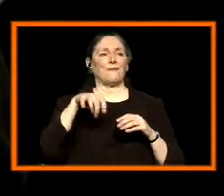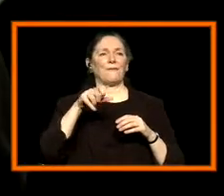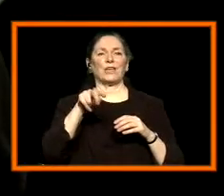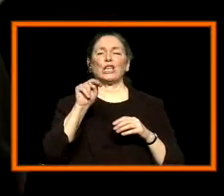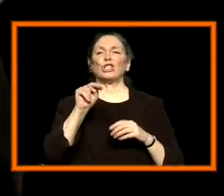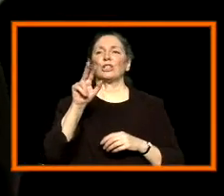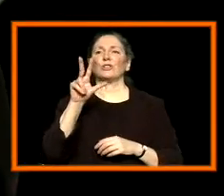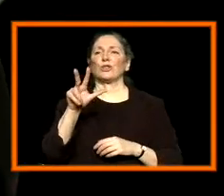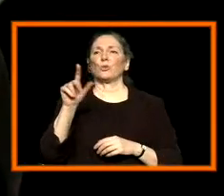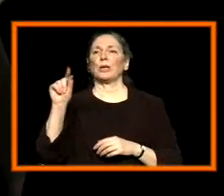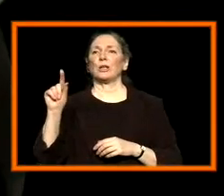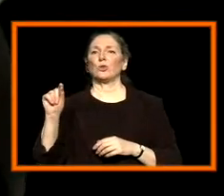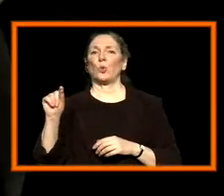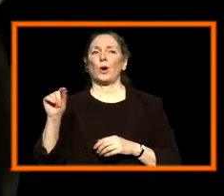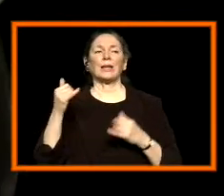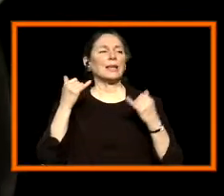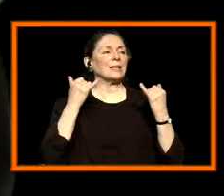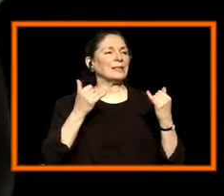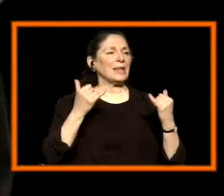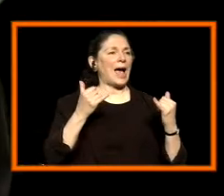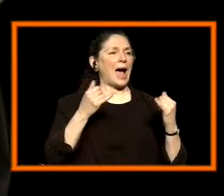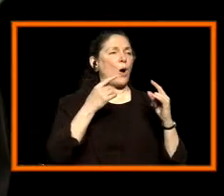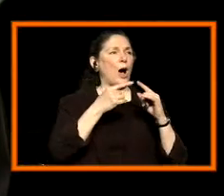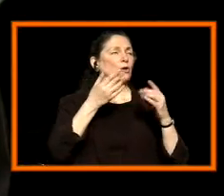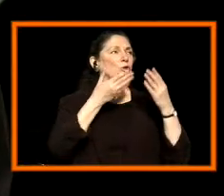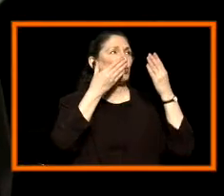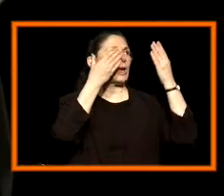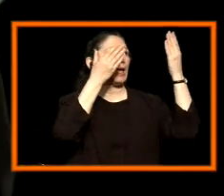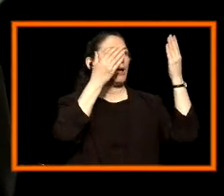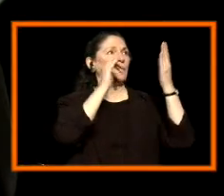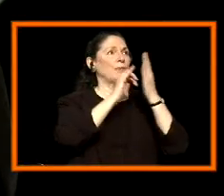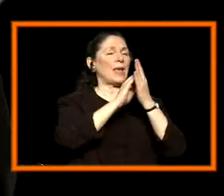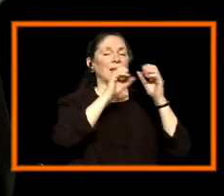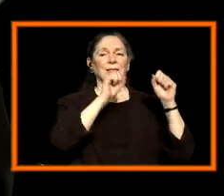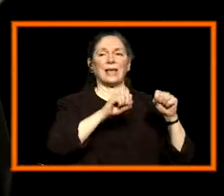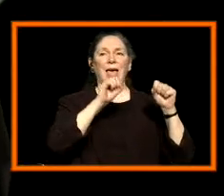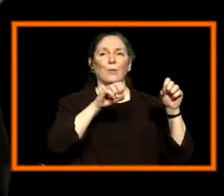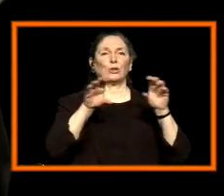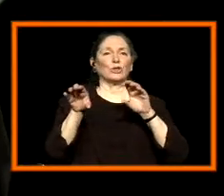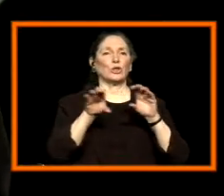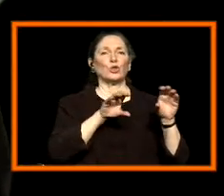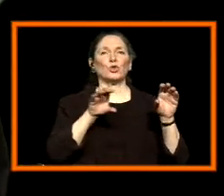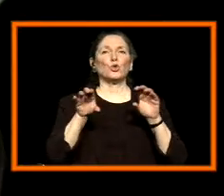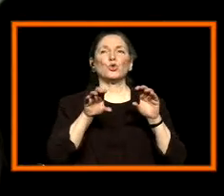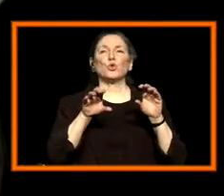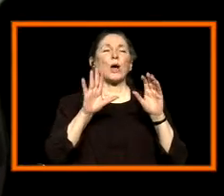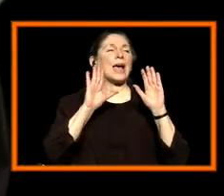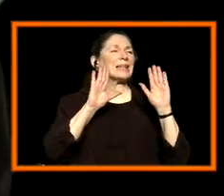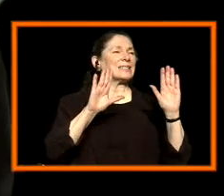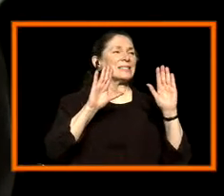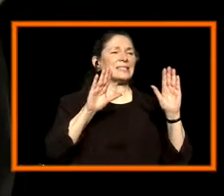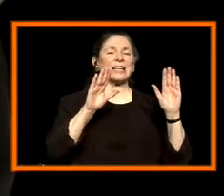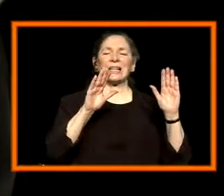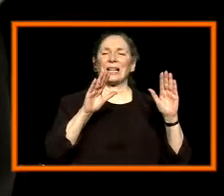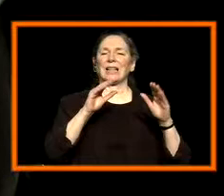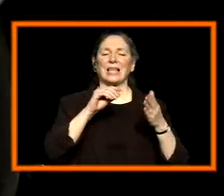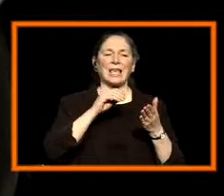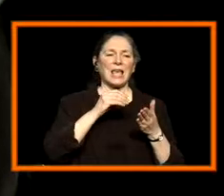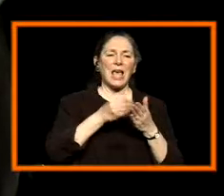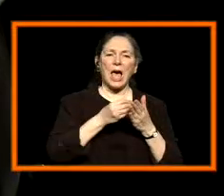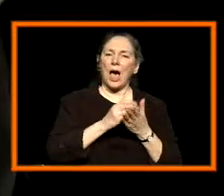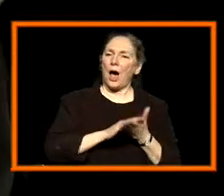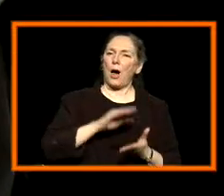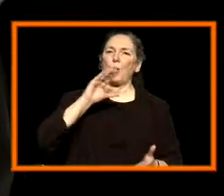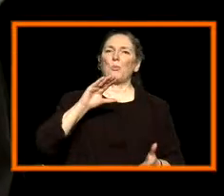Ephesians 3:20. Now unto him that is able to do exceedingly abundantly